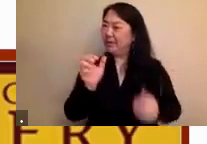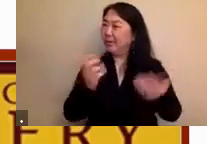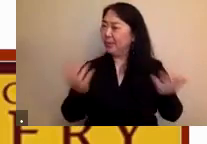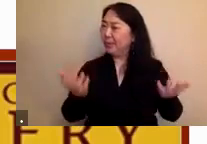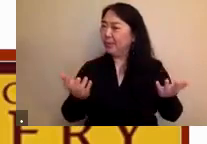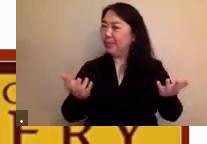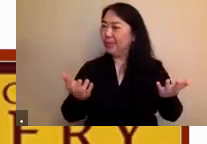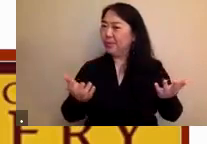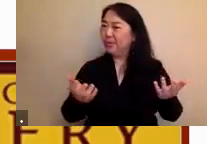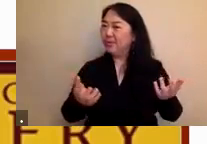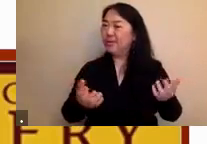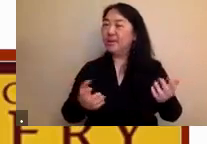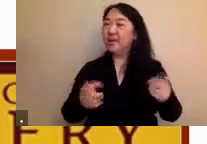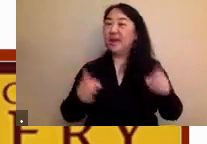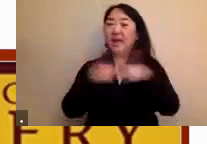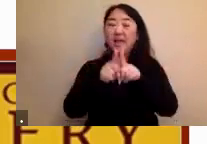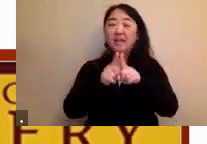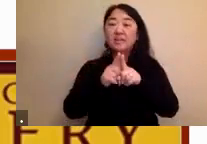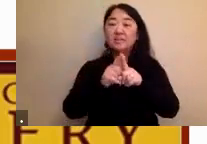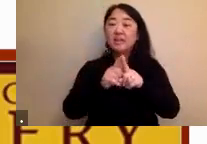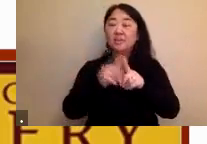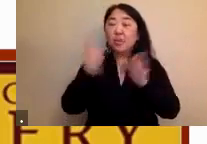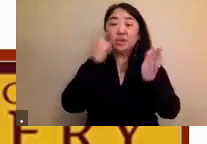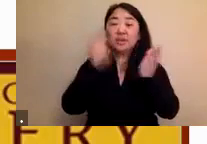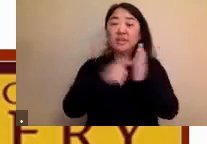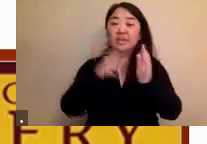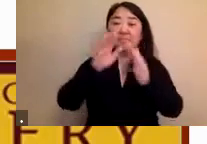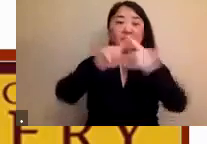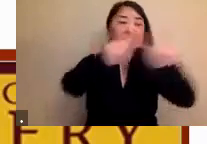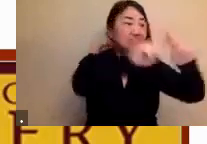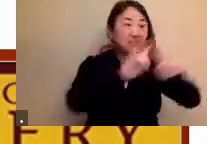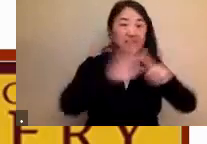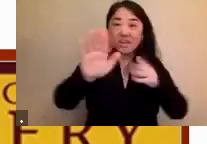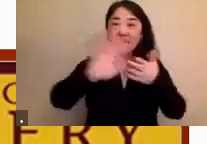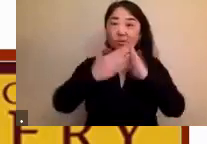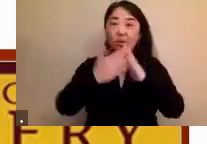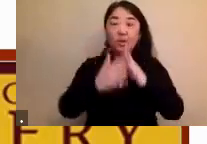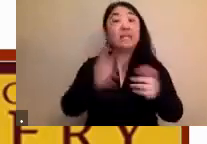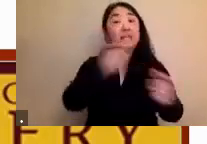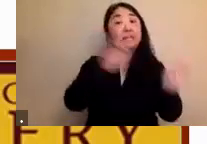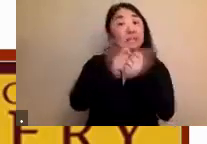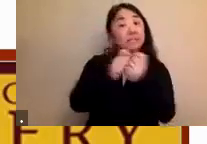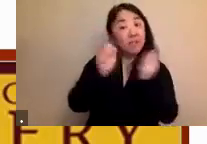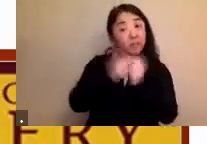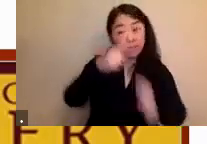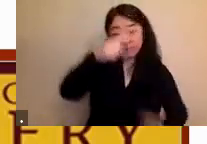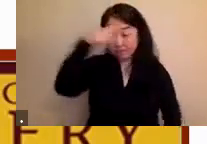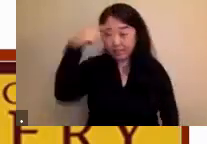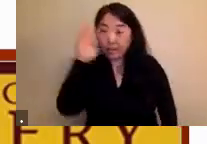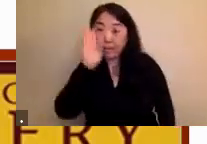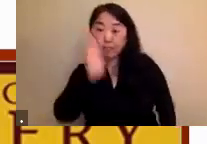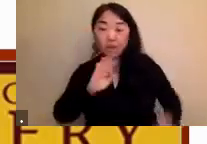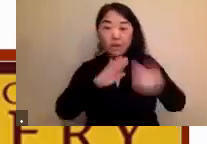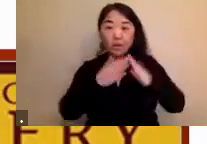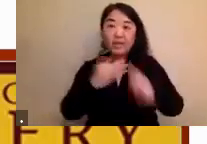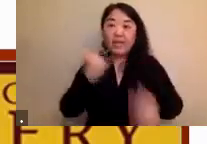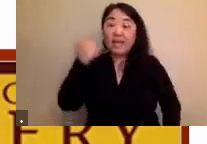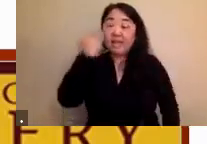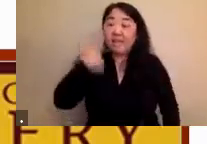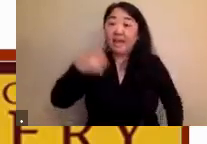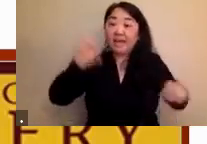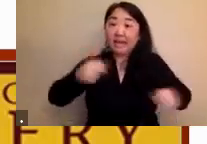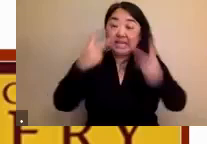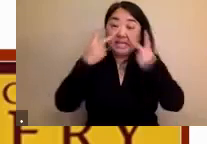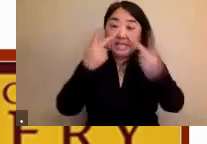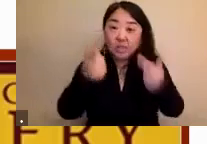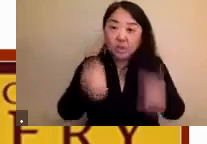in your communities. And particularly if you're Black or Brown, if I could see you, I would say probably raise